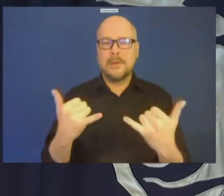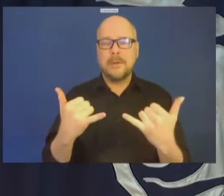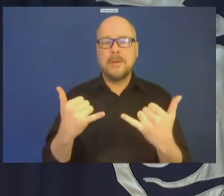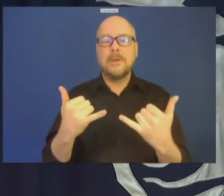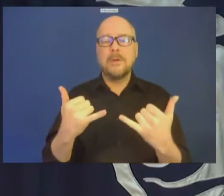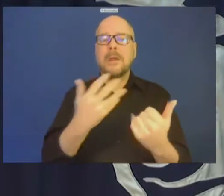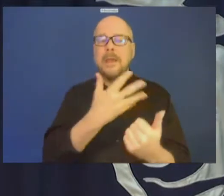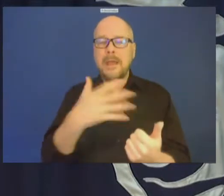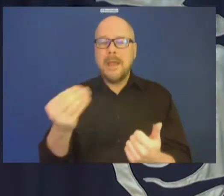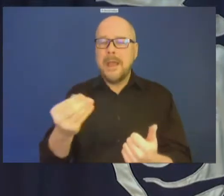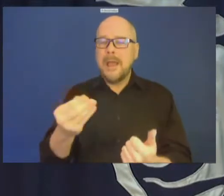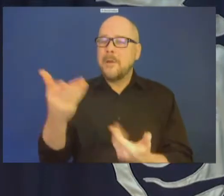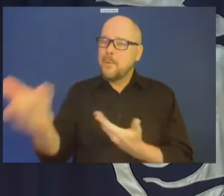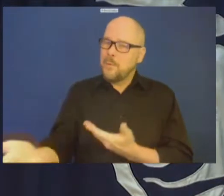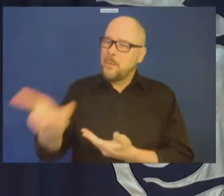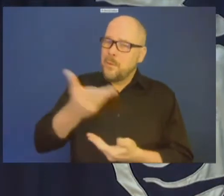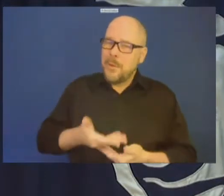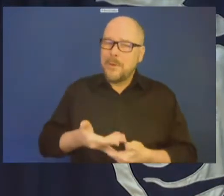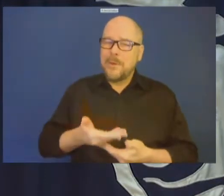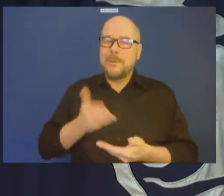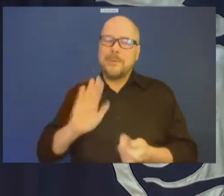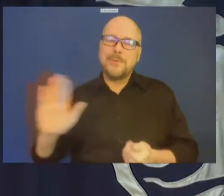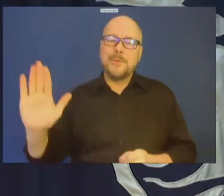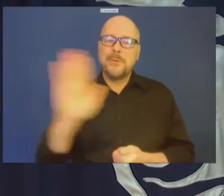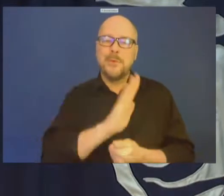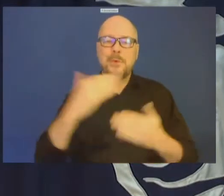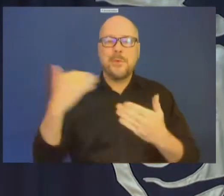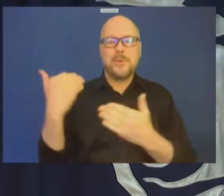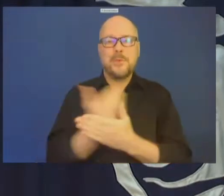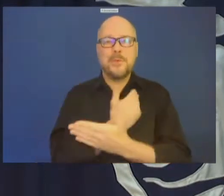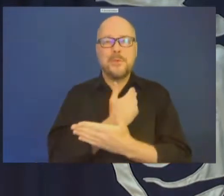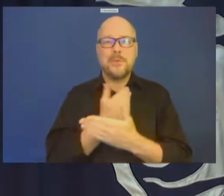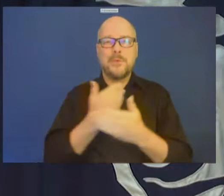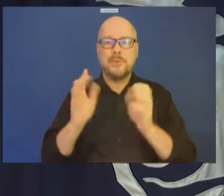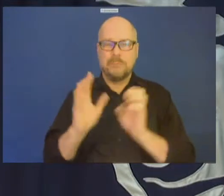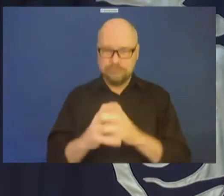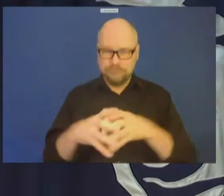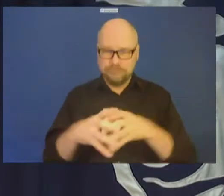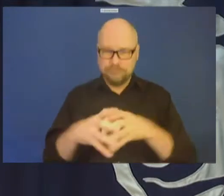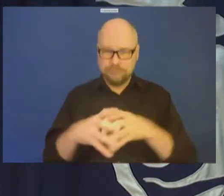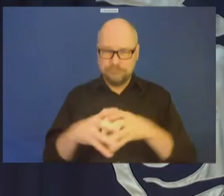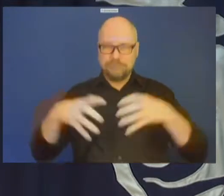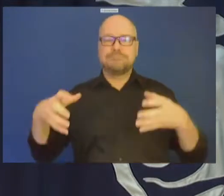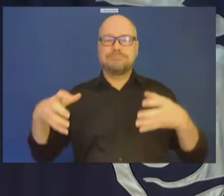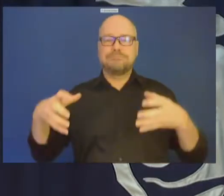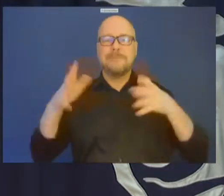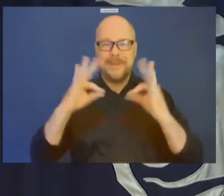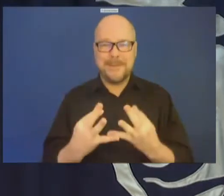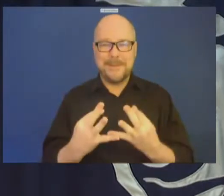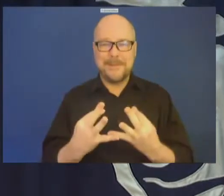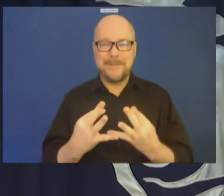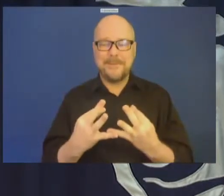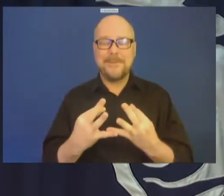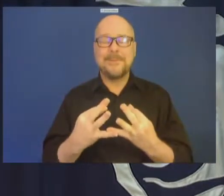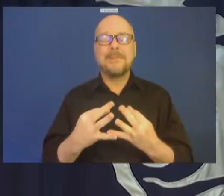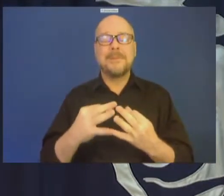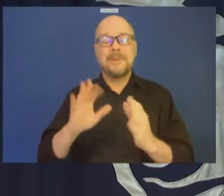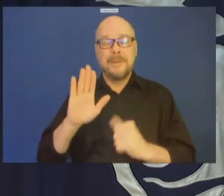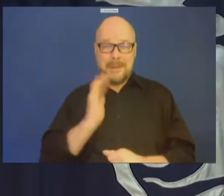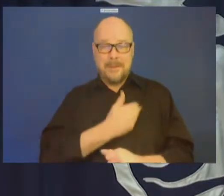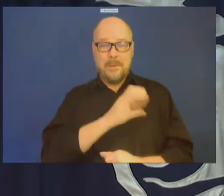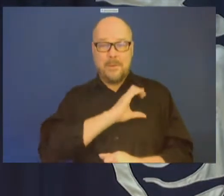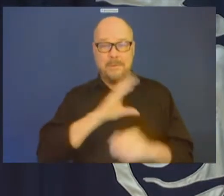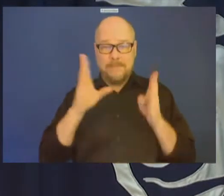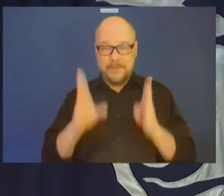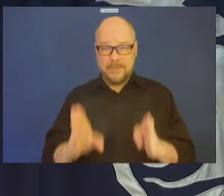extended CMPD family. I truly believe that once your officers are sworn in,